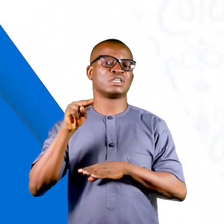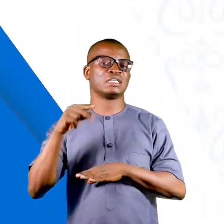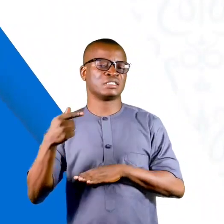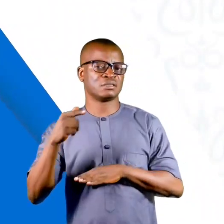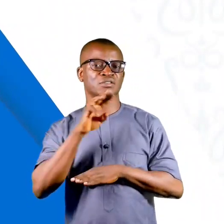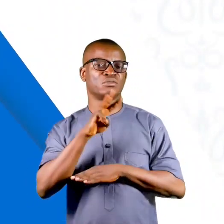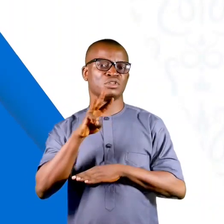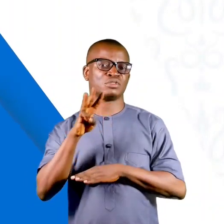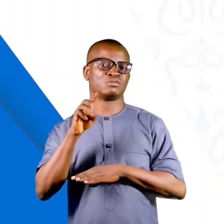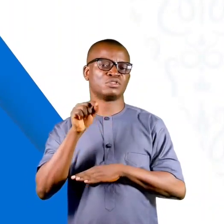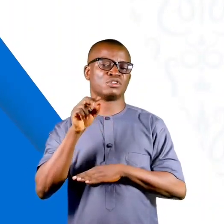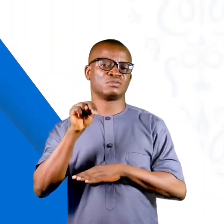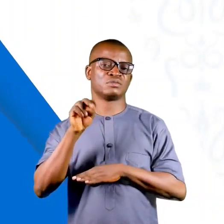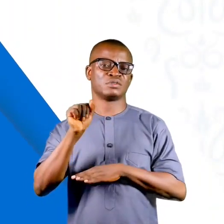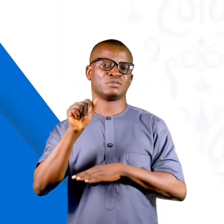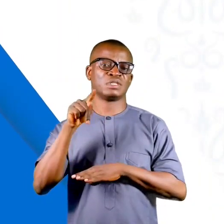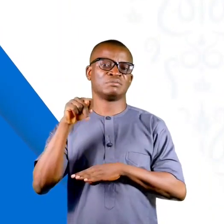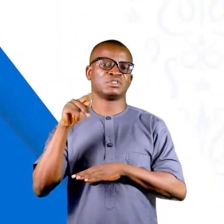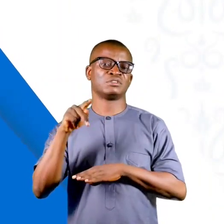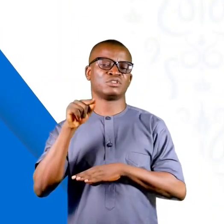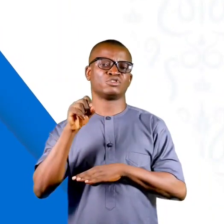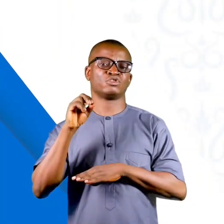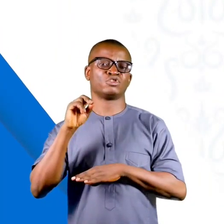info@naptip.gov.ng. Visit our website